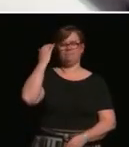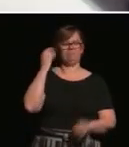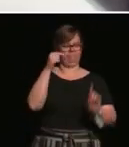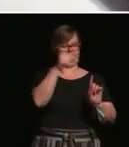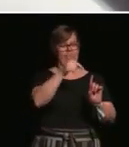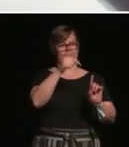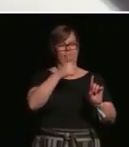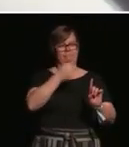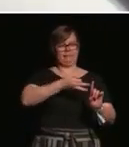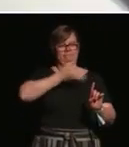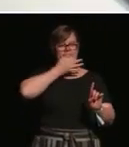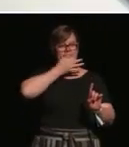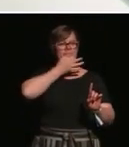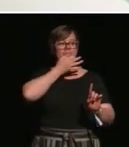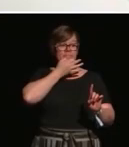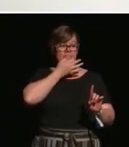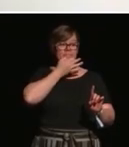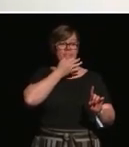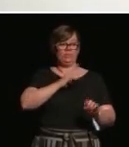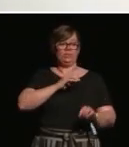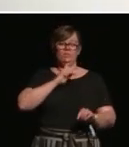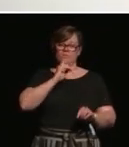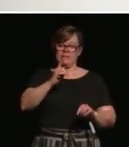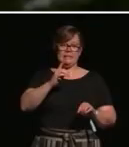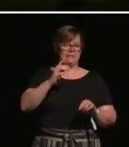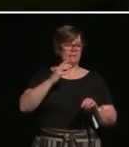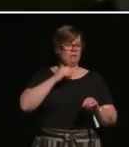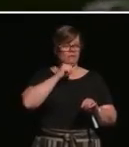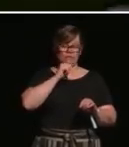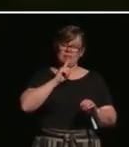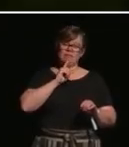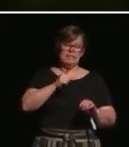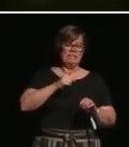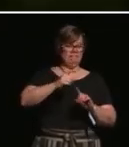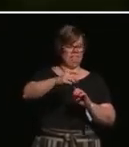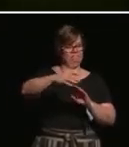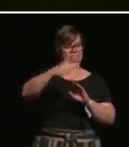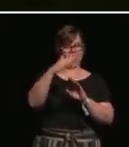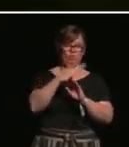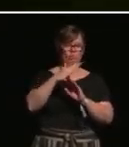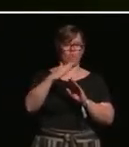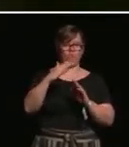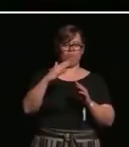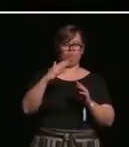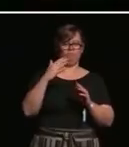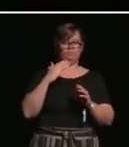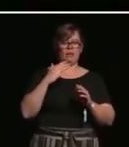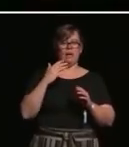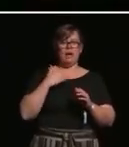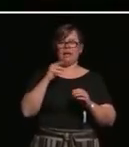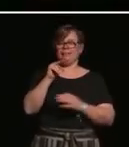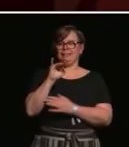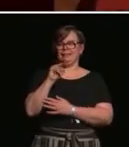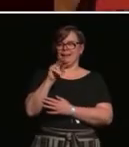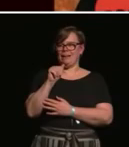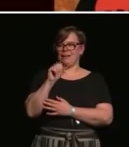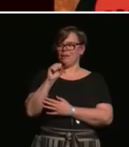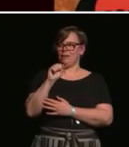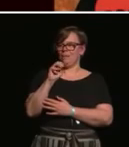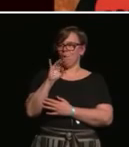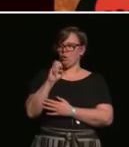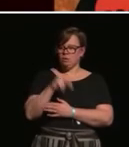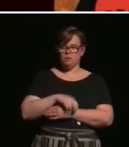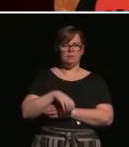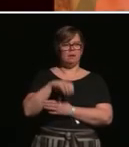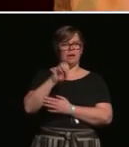Janis Ian's talent is, of course, prodigious. Her songs have been covered by artists as varied as Nina Simone, Spooky